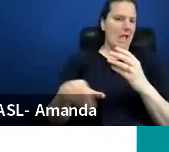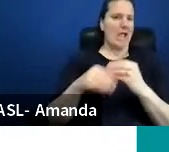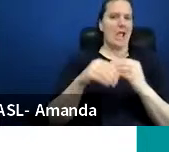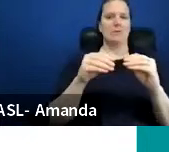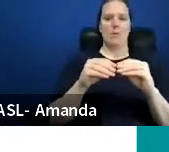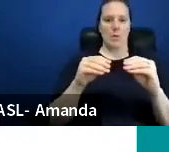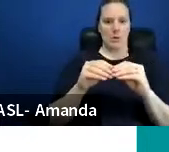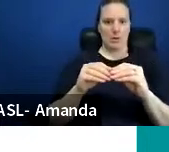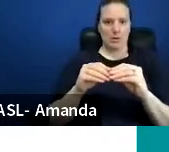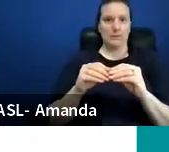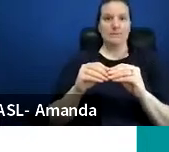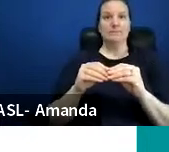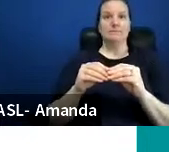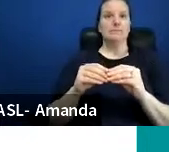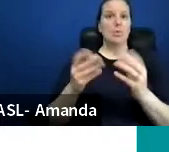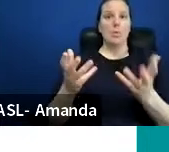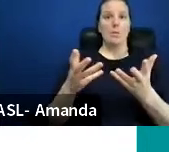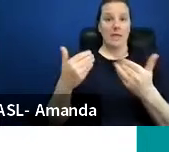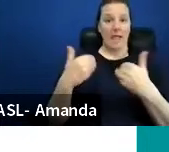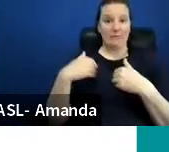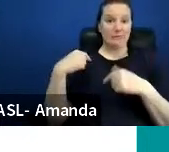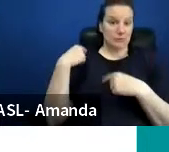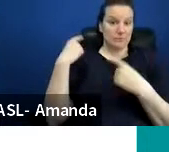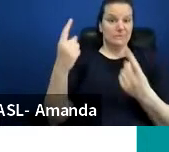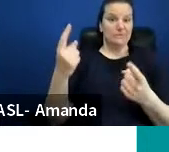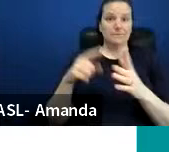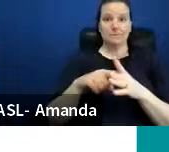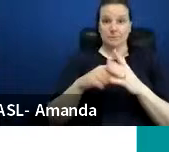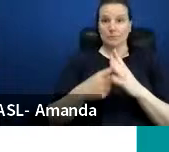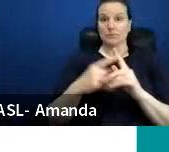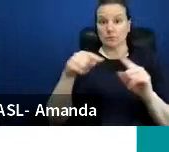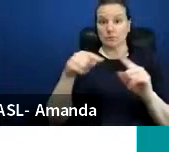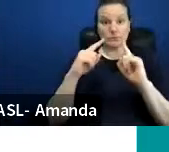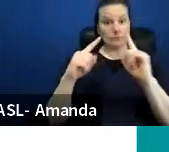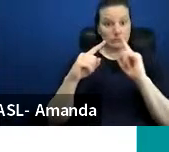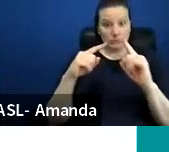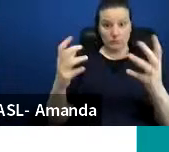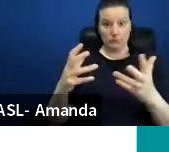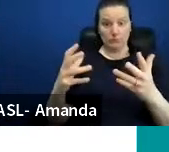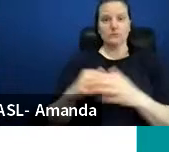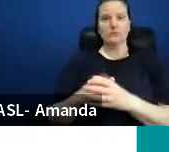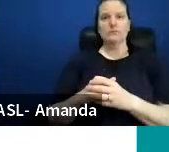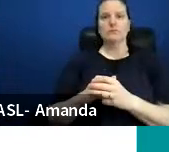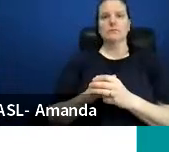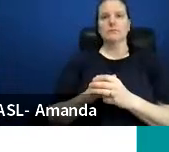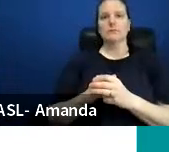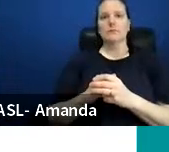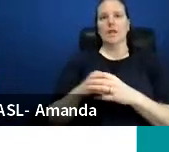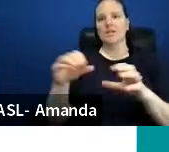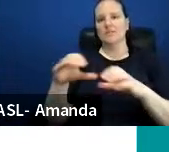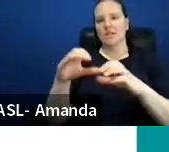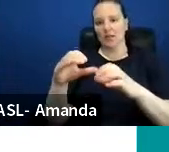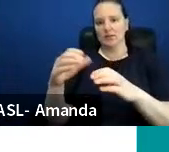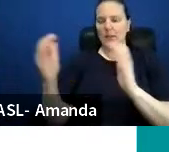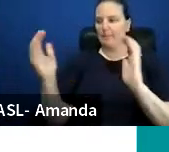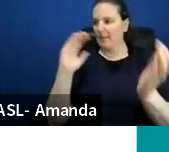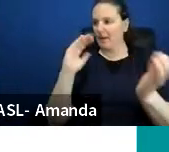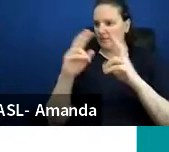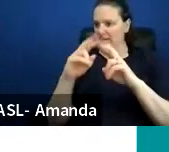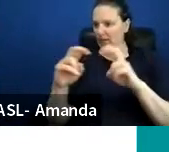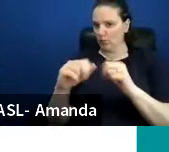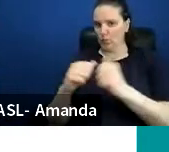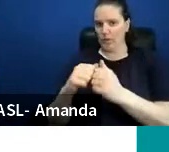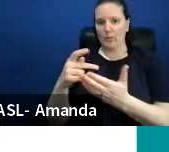it. So what we have so far to start our conversations with are conduct a comparative analysis of the program area